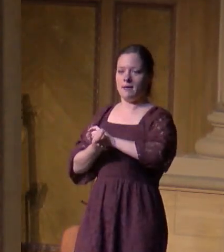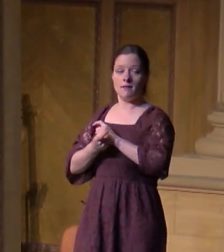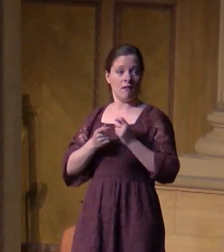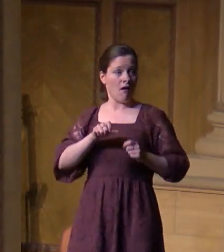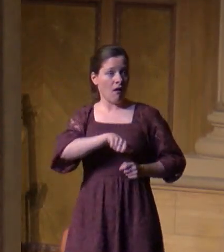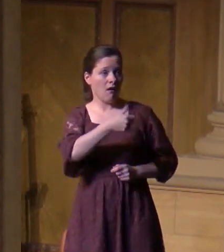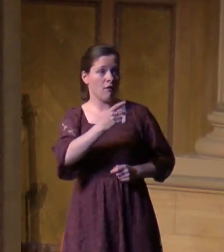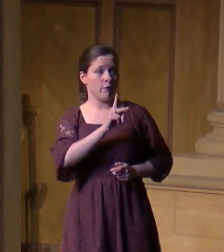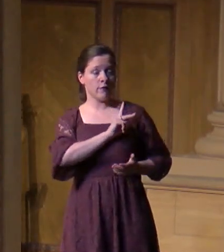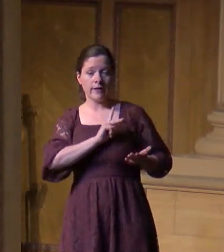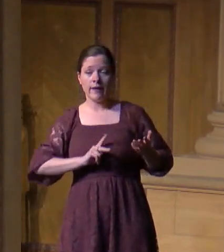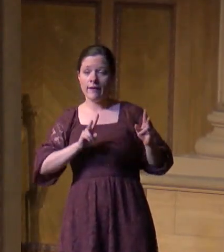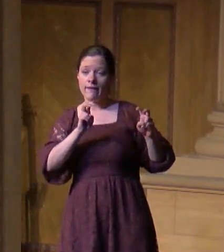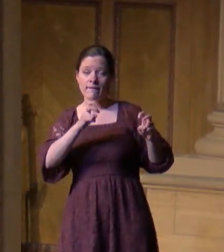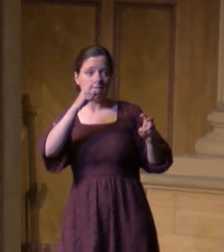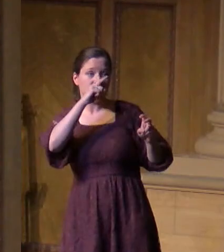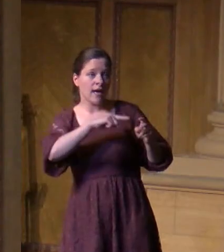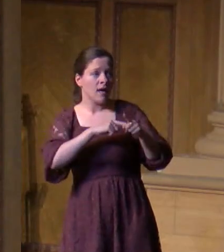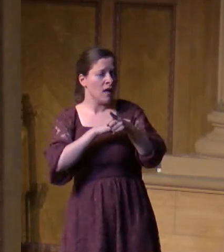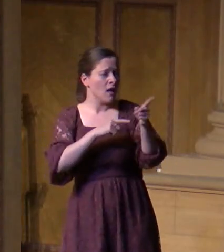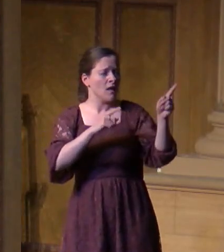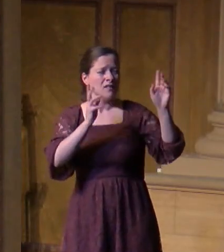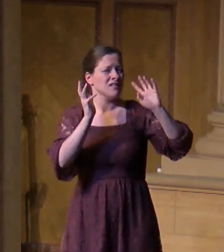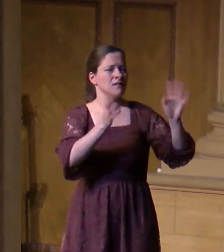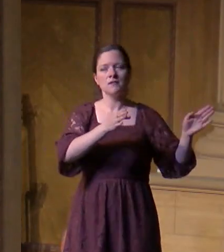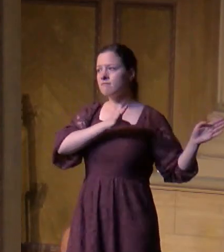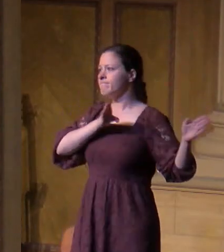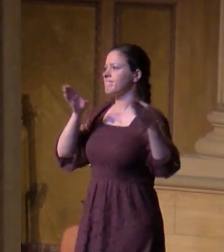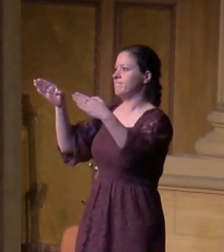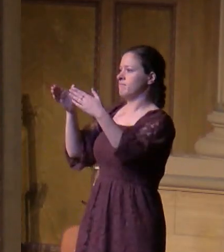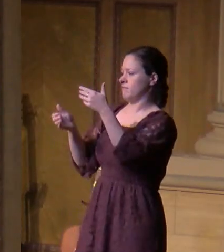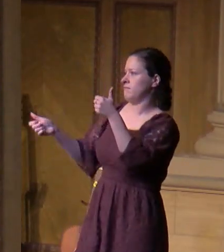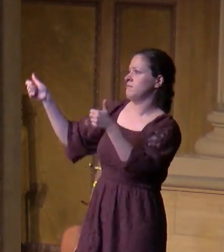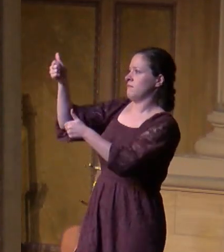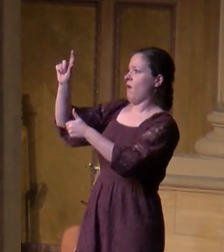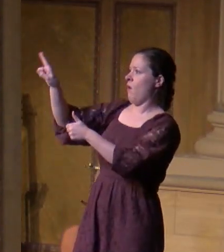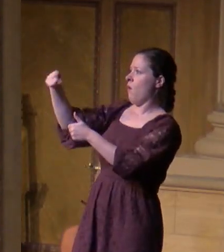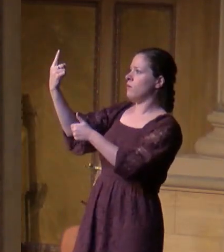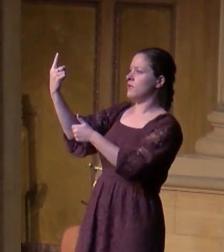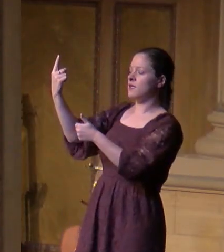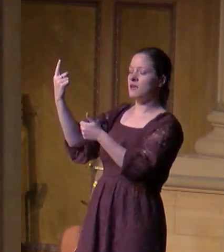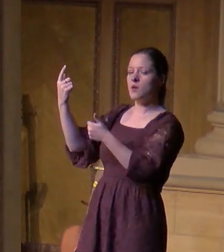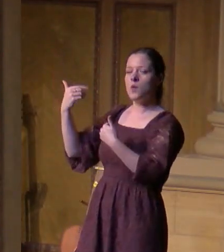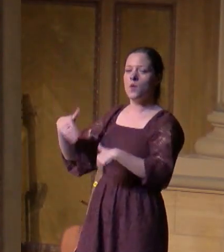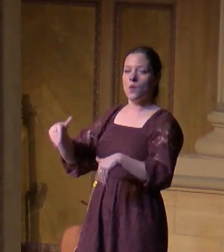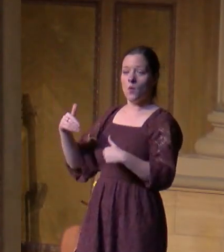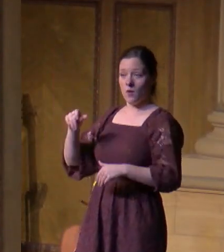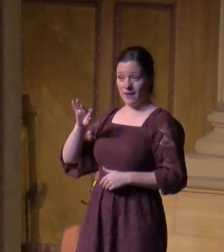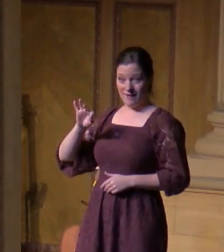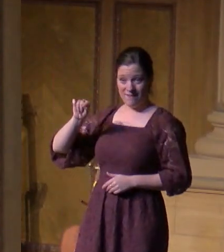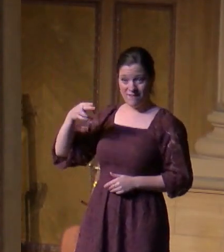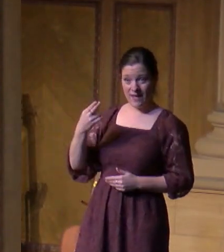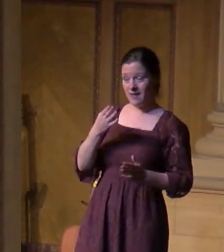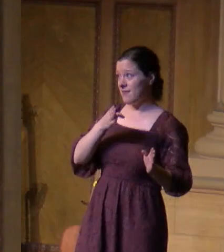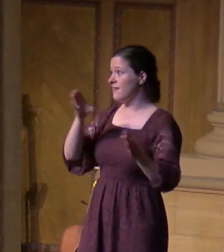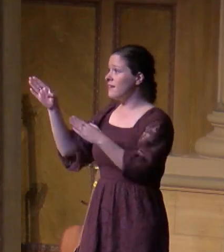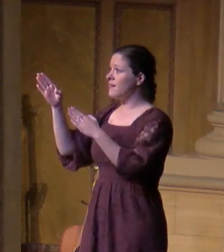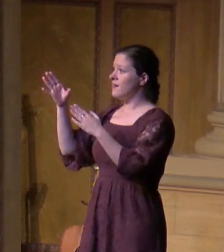trusted to make you okay and make Jesus that thing and if in faith you'll turn to him and receive him